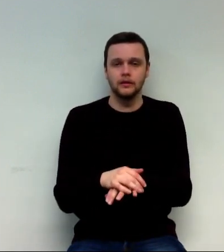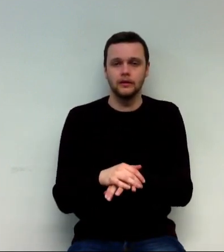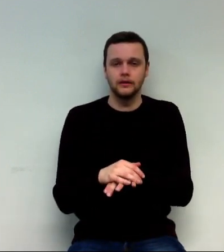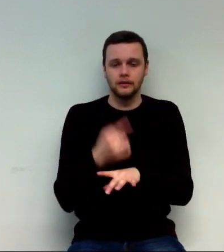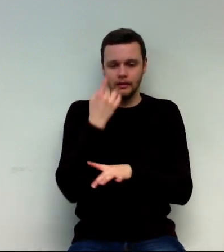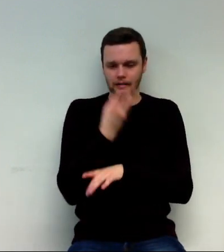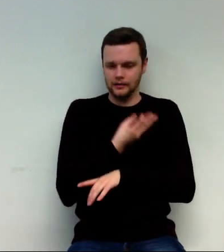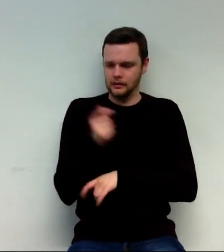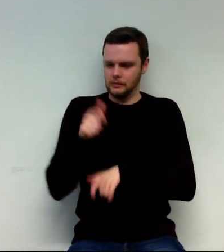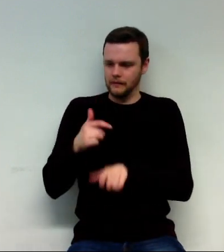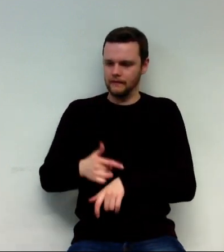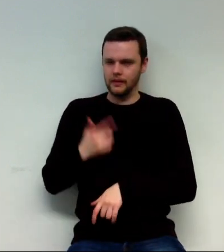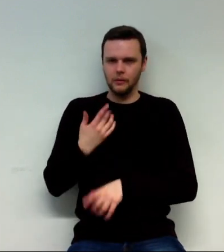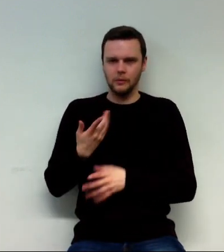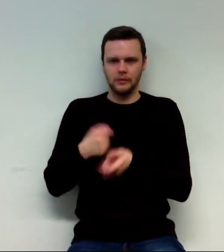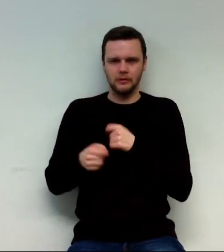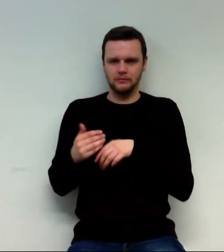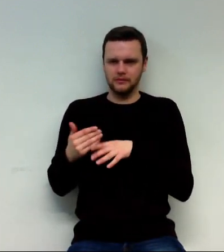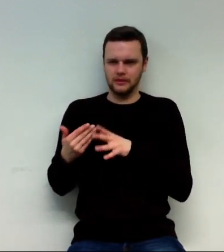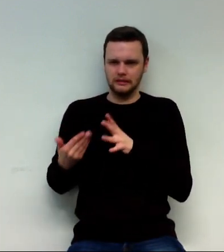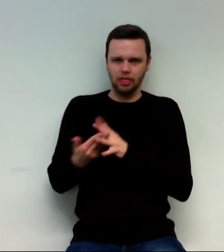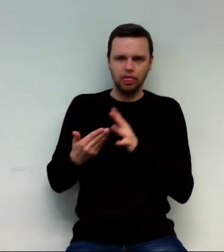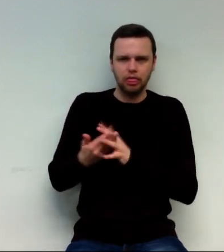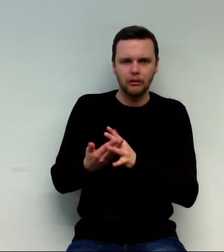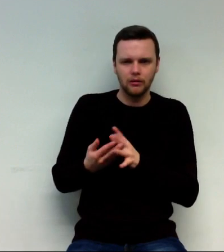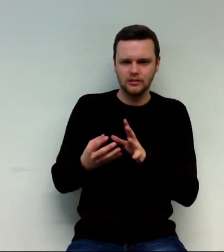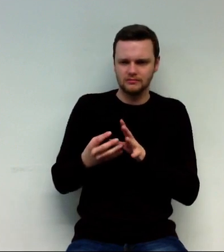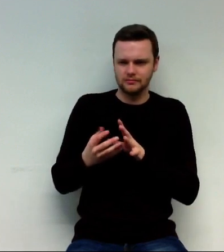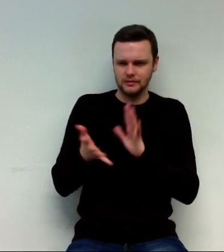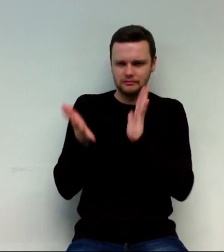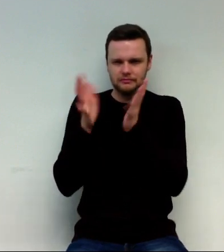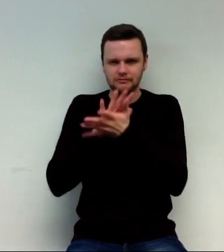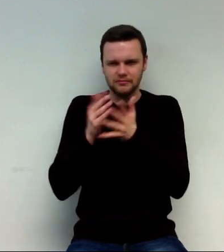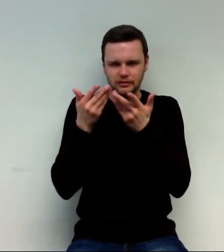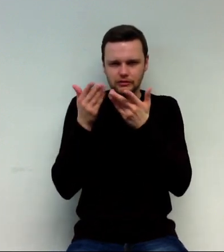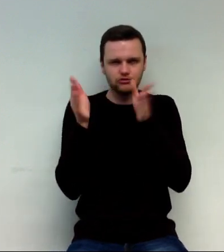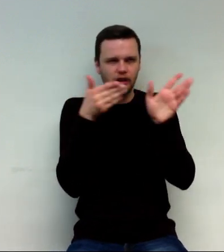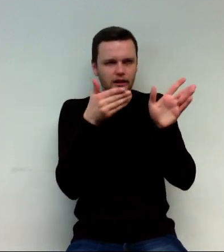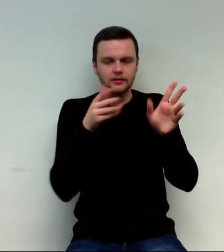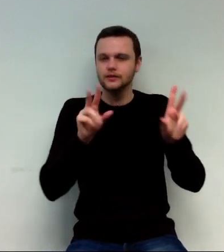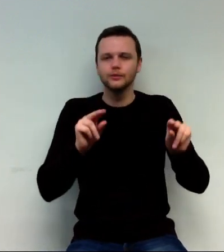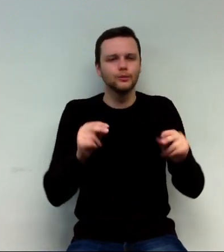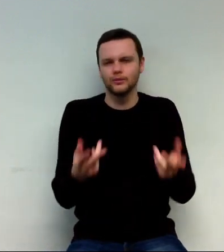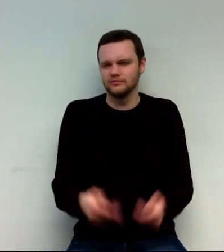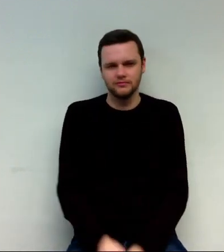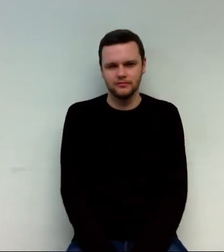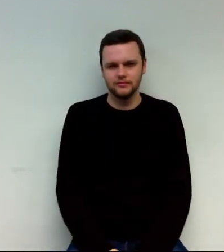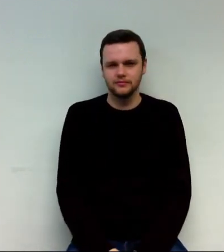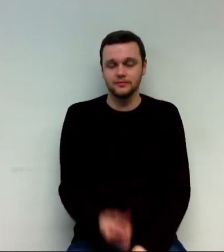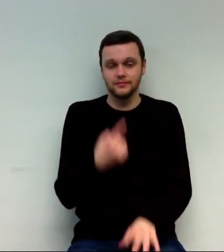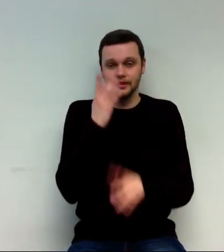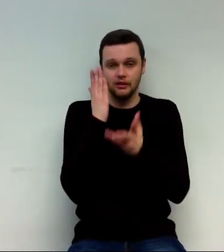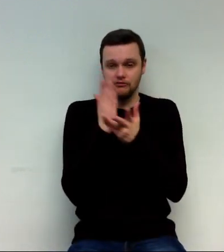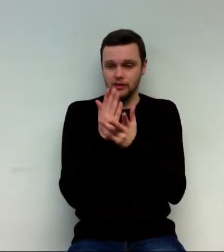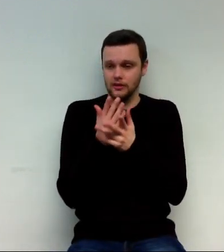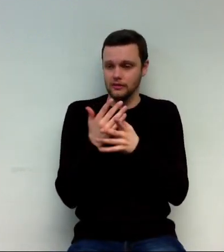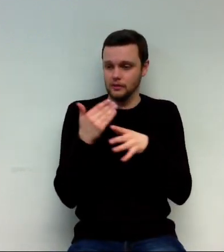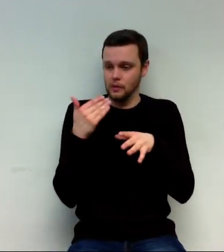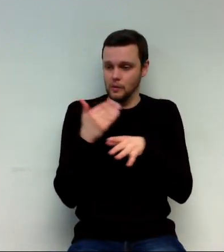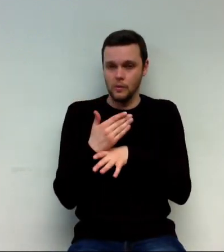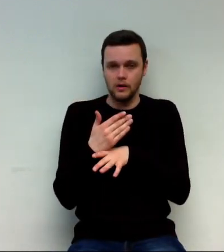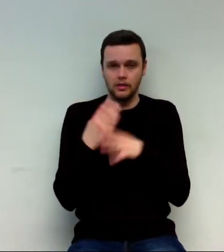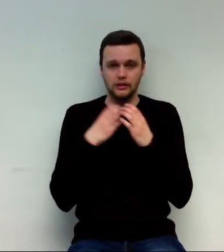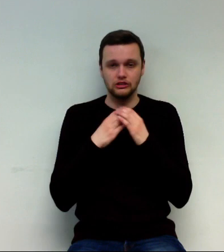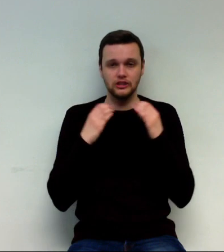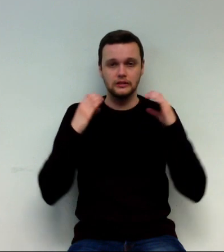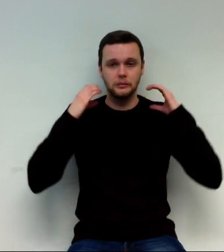encounter this, worry that it's intrusive or it's going to detract from the show. But actually, I never said this one, but you think even the work of Shakespeare is pretty